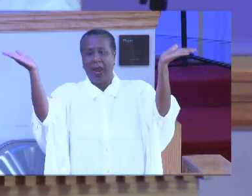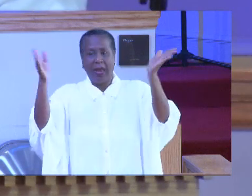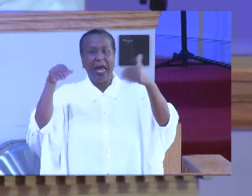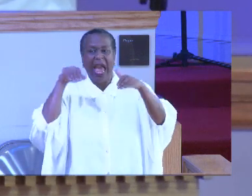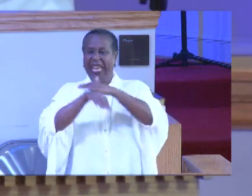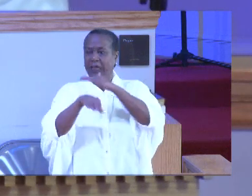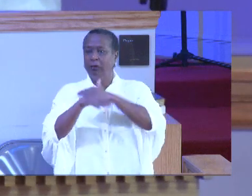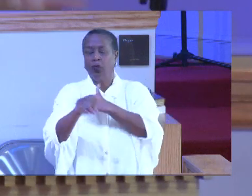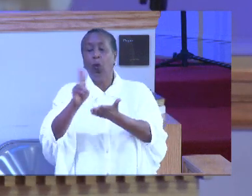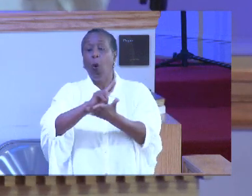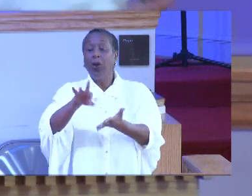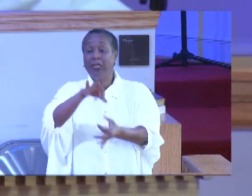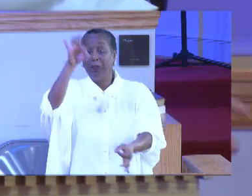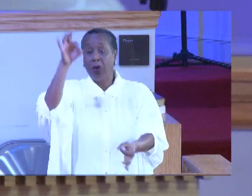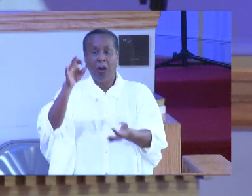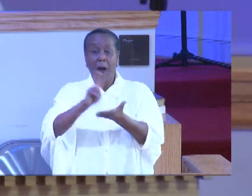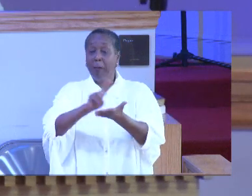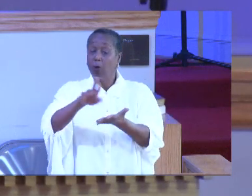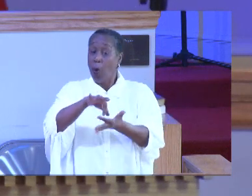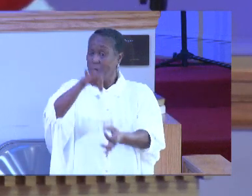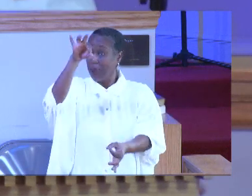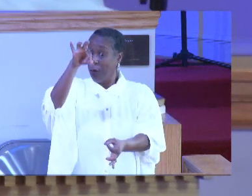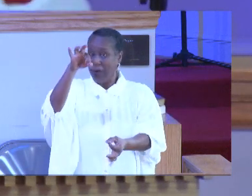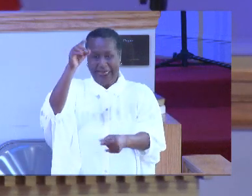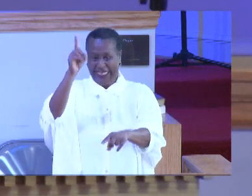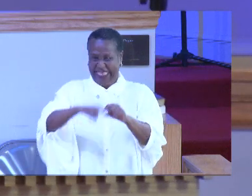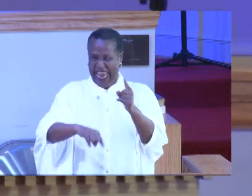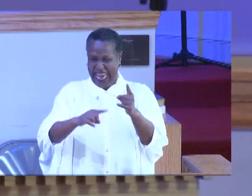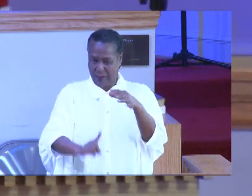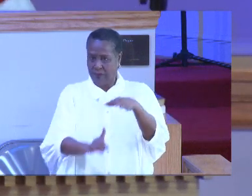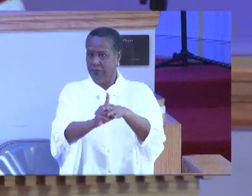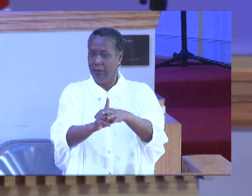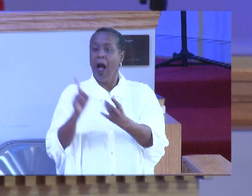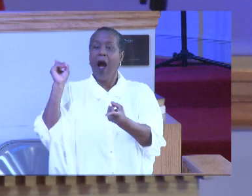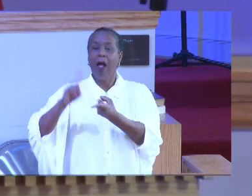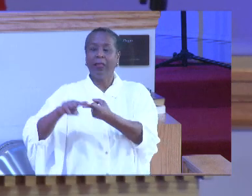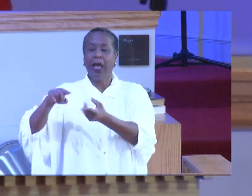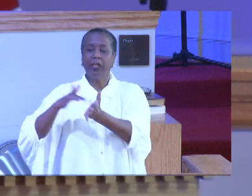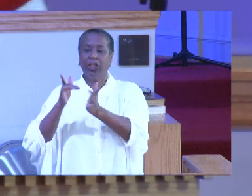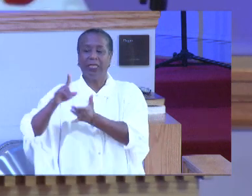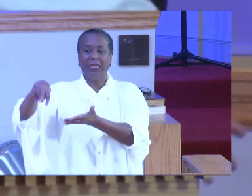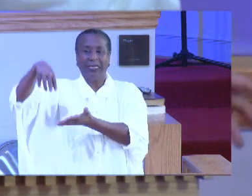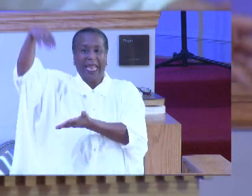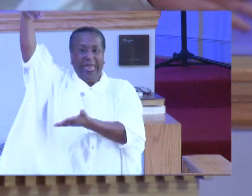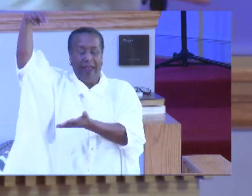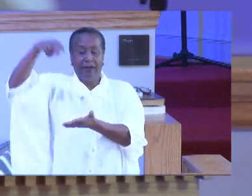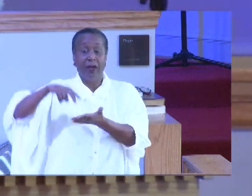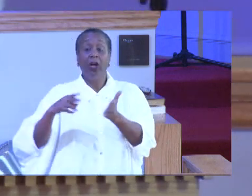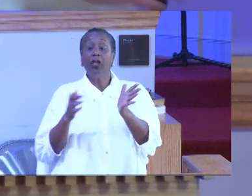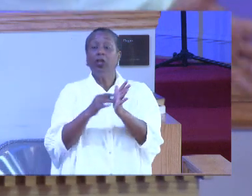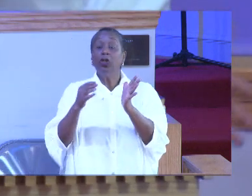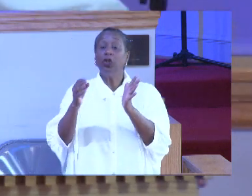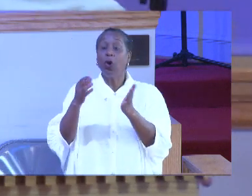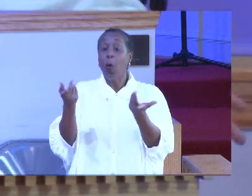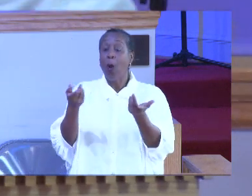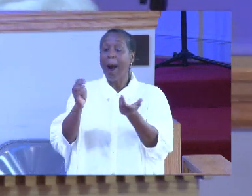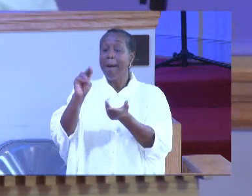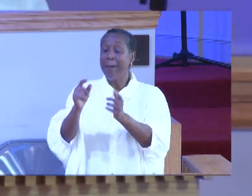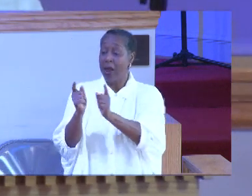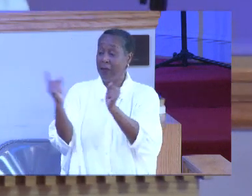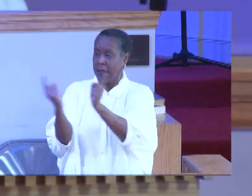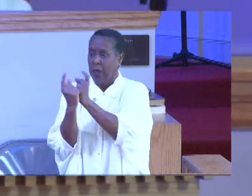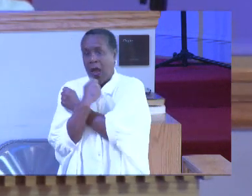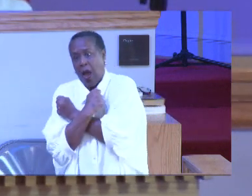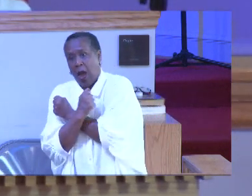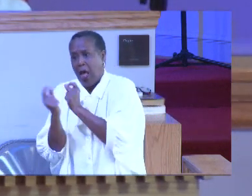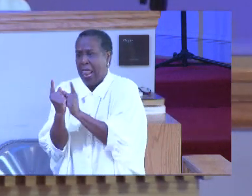Holy Spirit, but the Spirit can't come till I leave. So Mary, let go of me, because